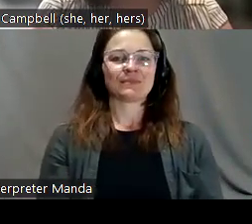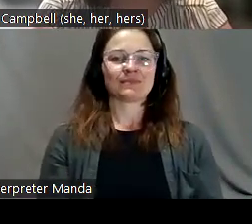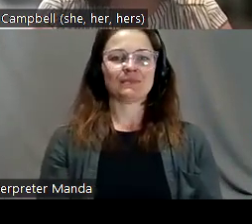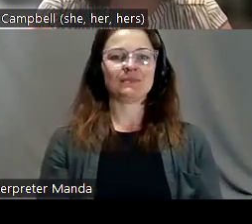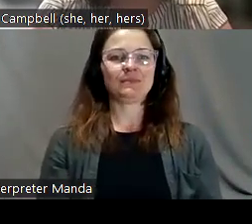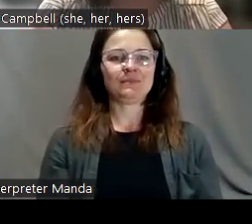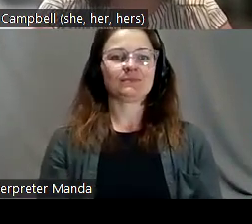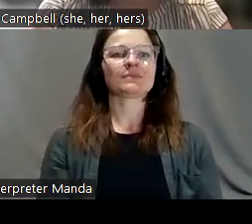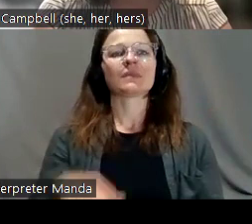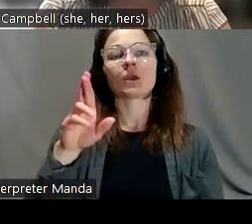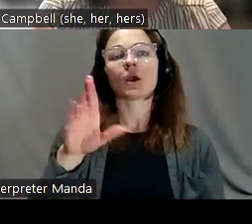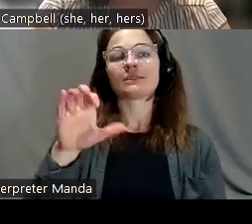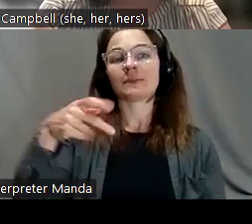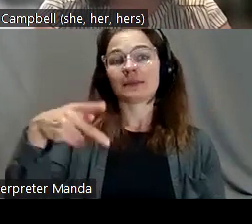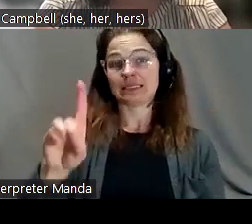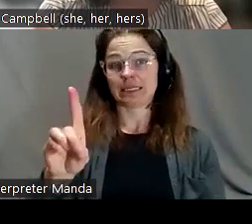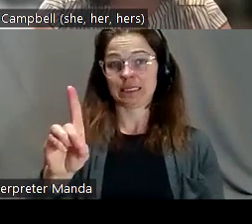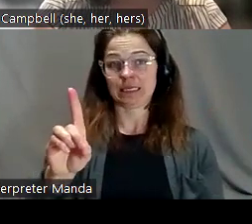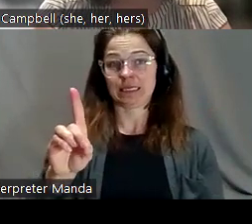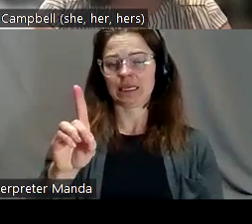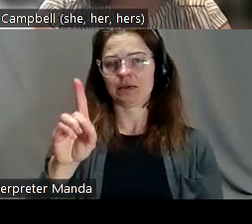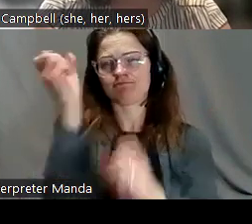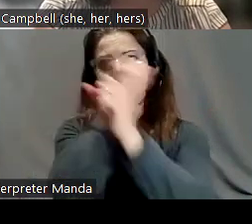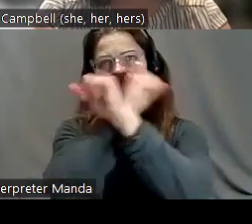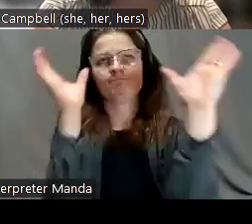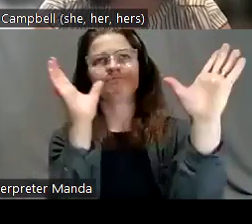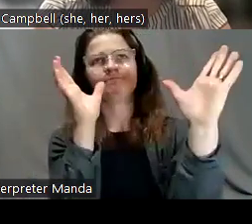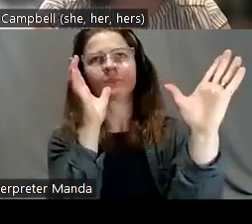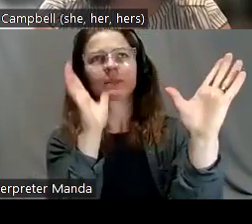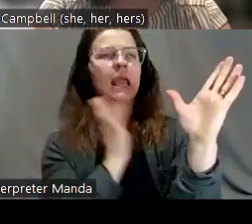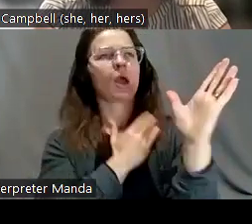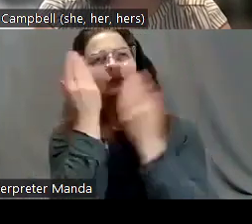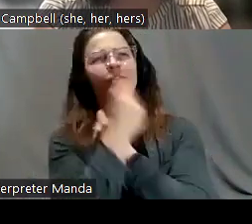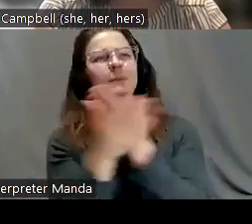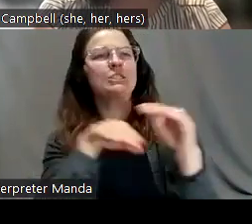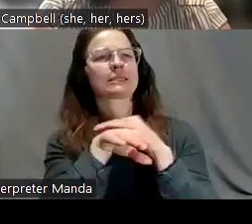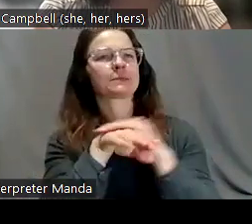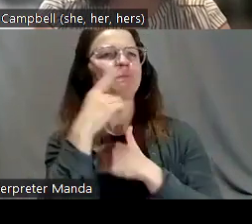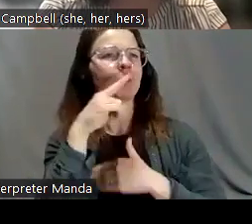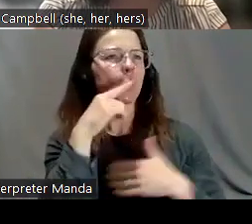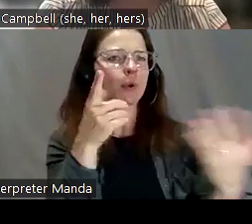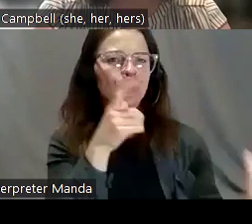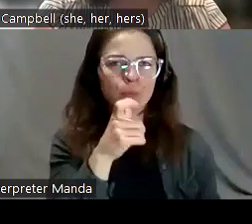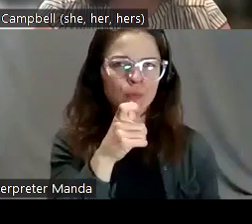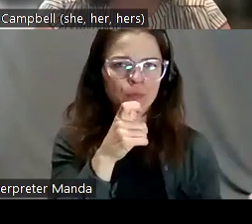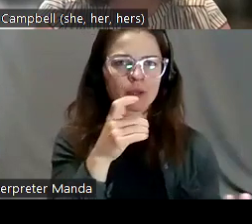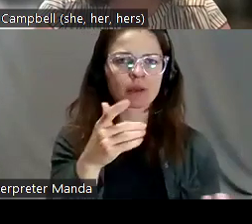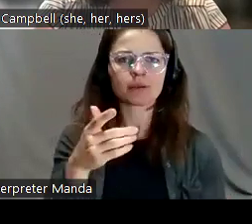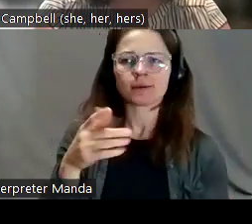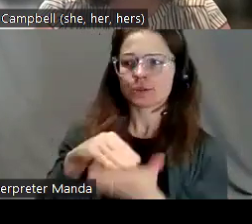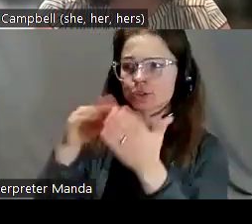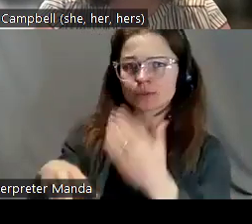So at RCPD, we think about who we make our content accessible for. And it's more than just students with blind